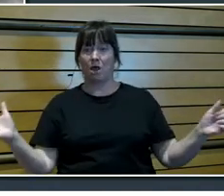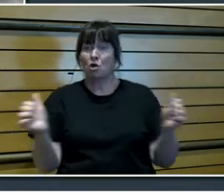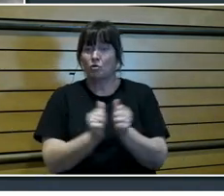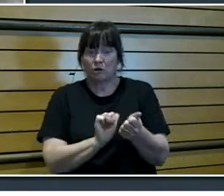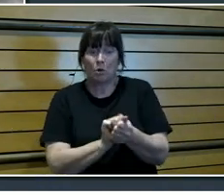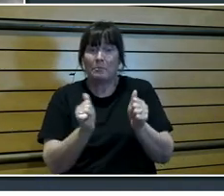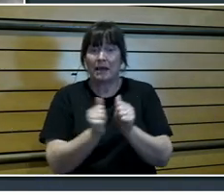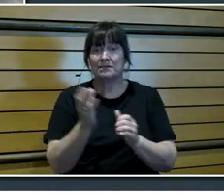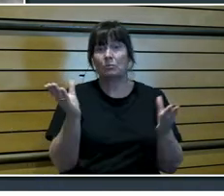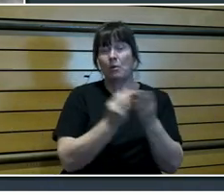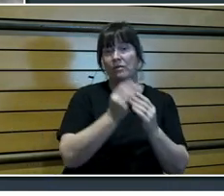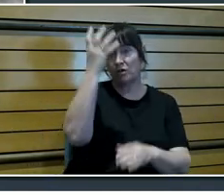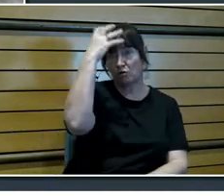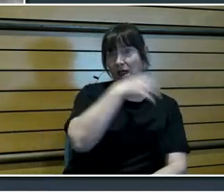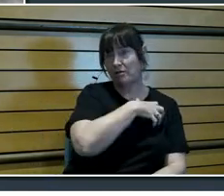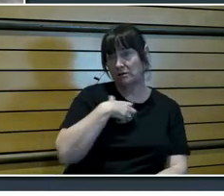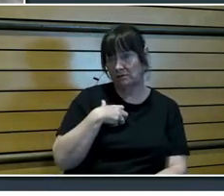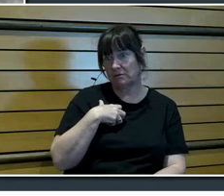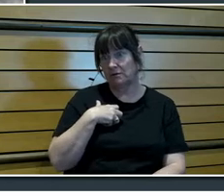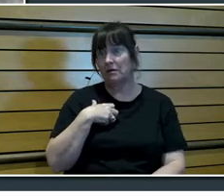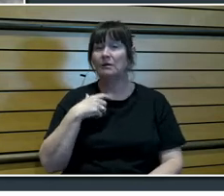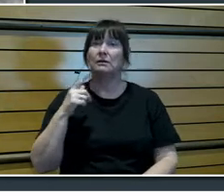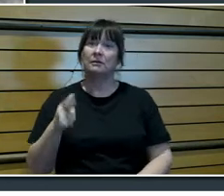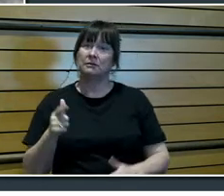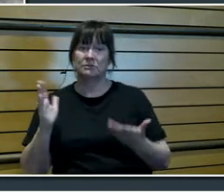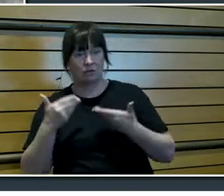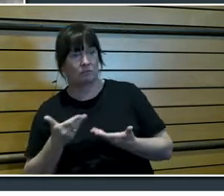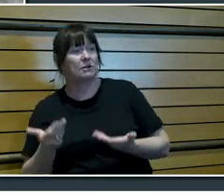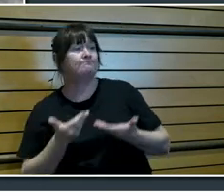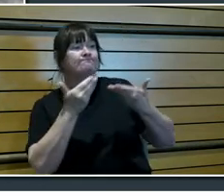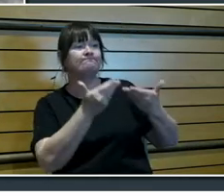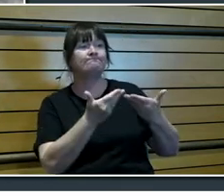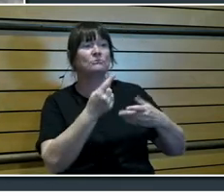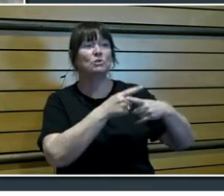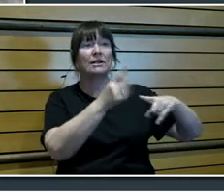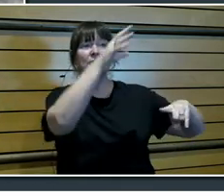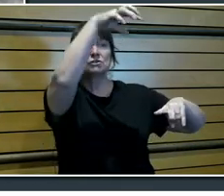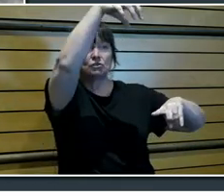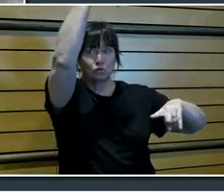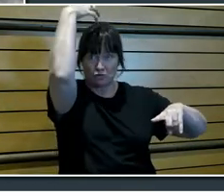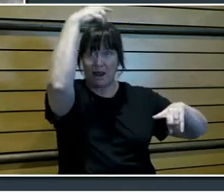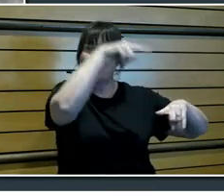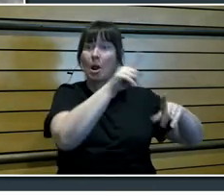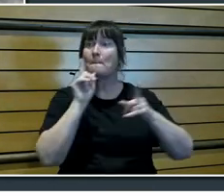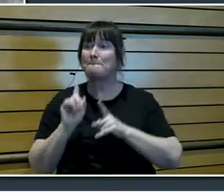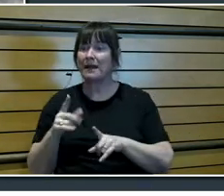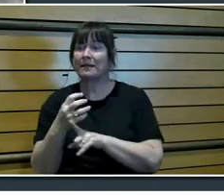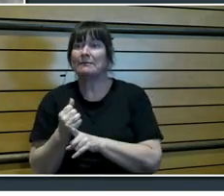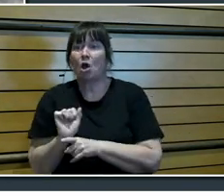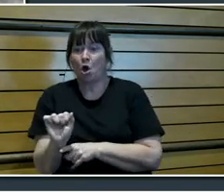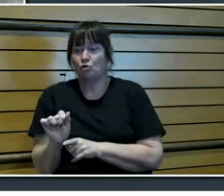they would, firstly, cede governorship, kāwanatanga, to the English Crown, retain sovereignty,